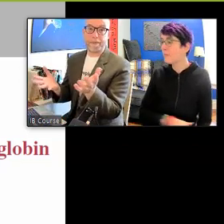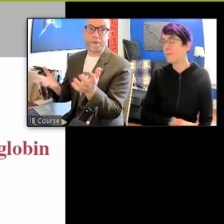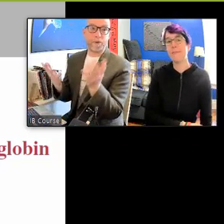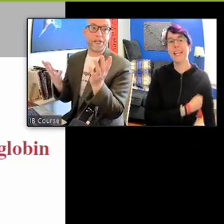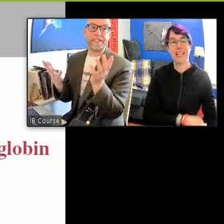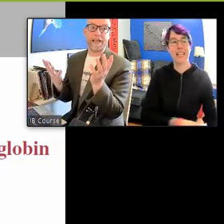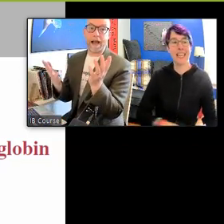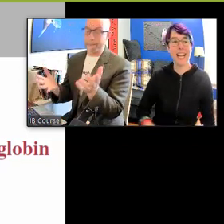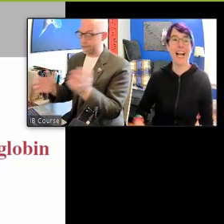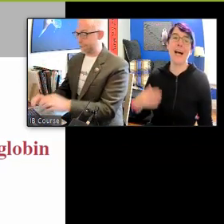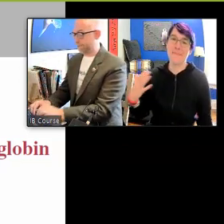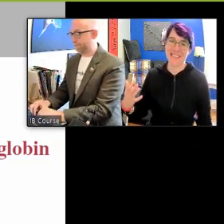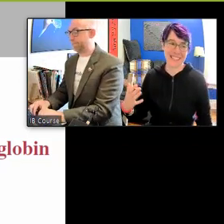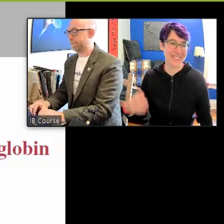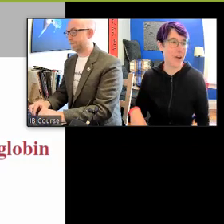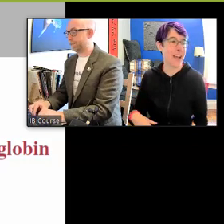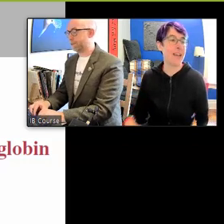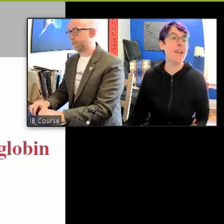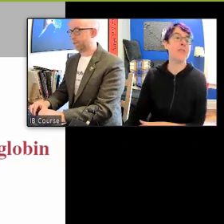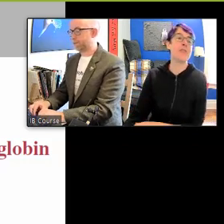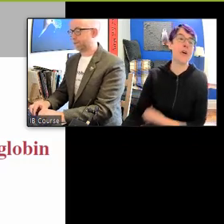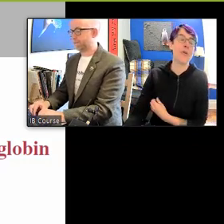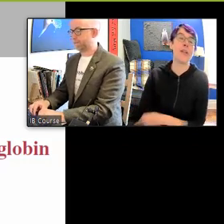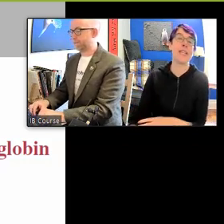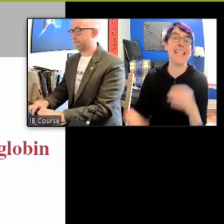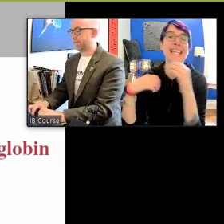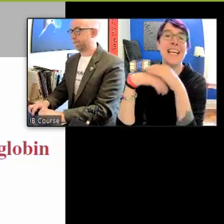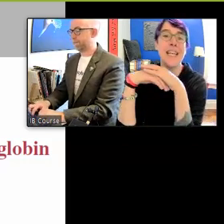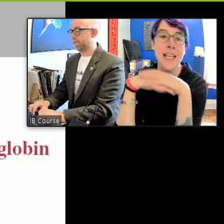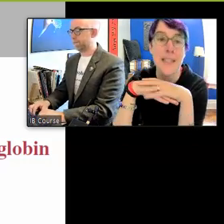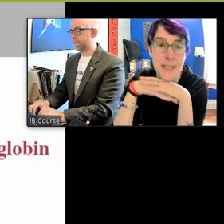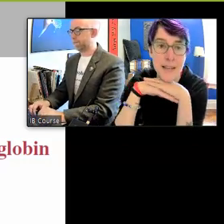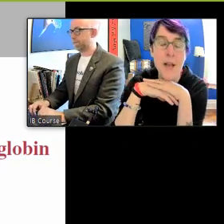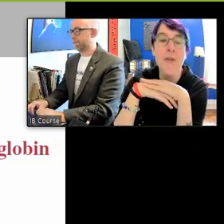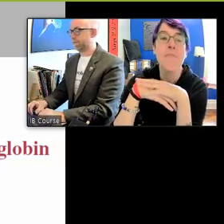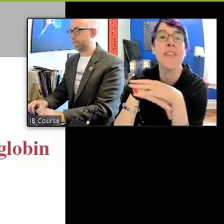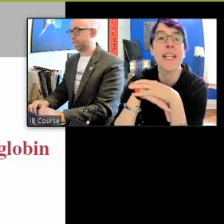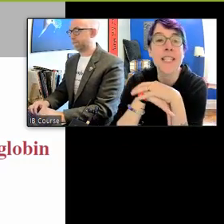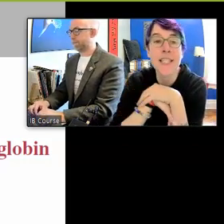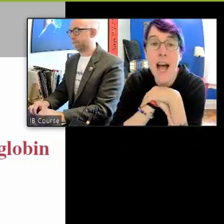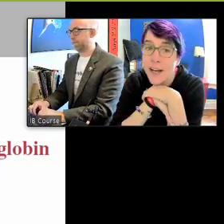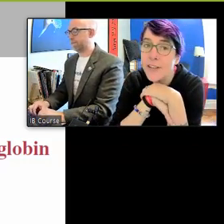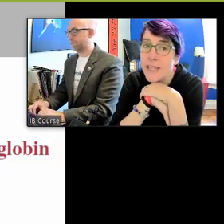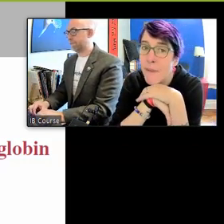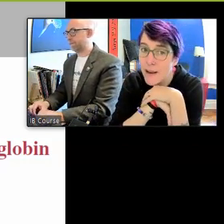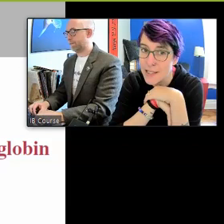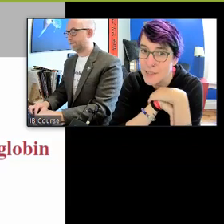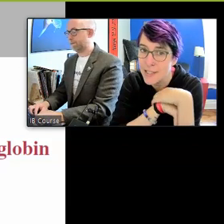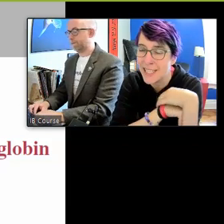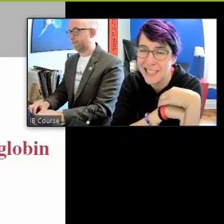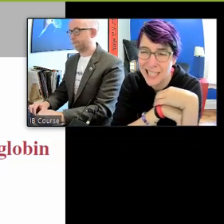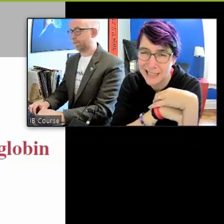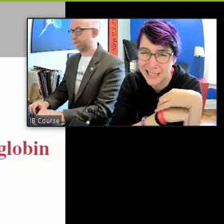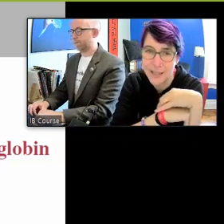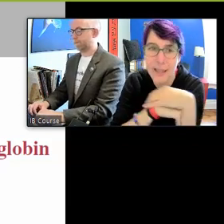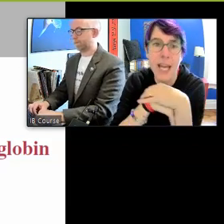actual paper, which is amazing. Amazing. Okay. So the idea is that it's entirely possible